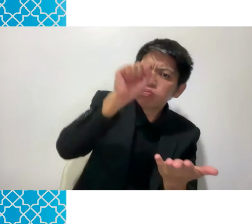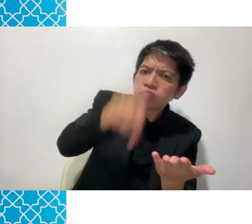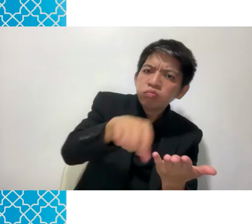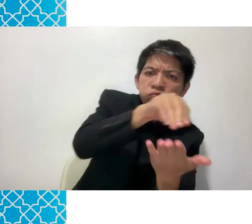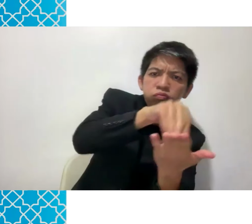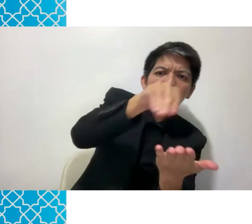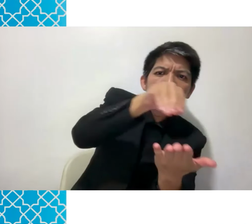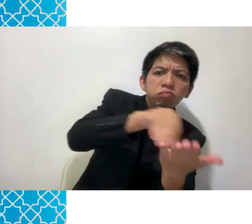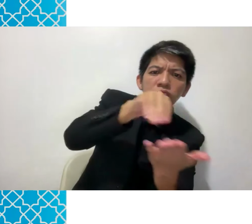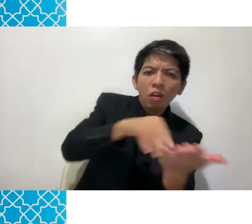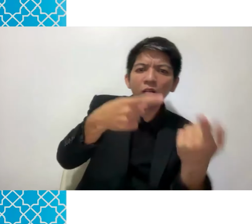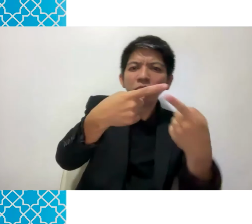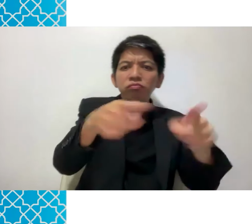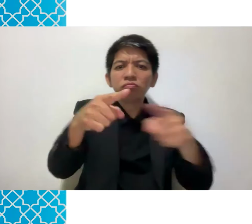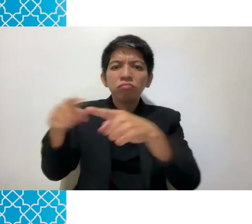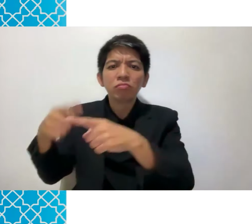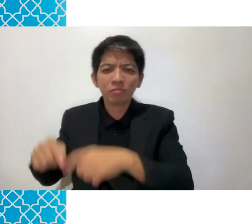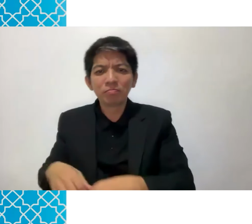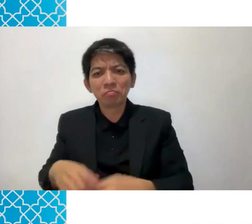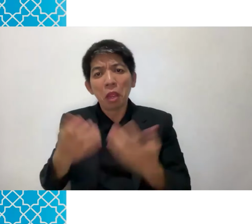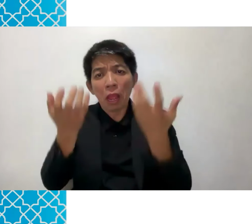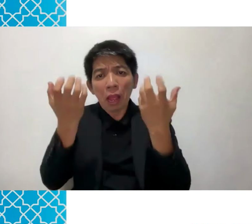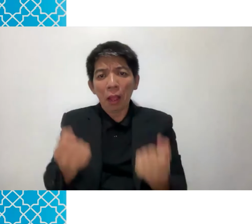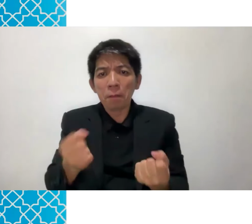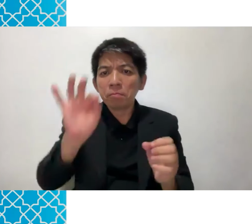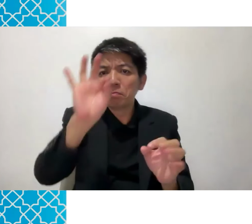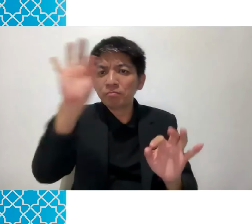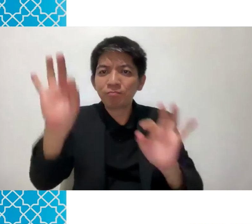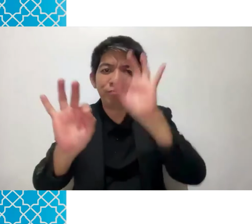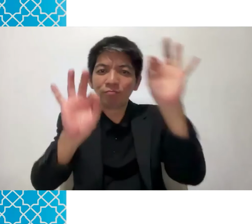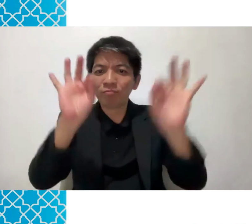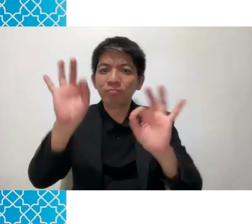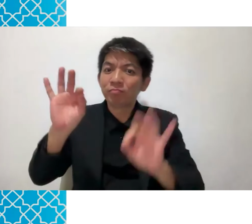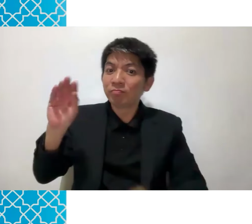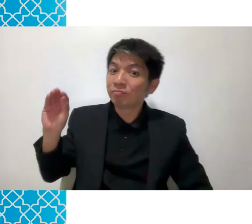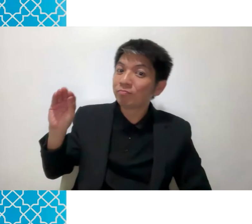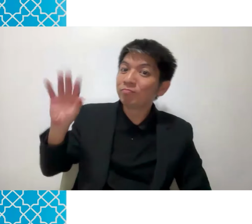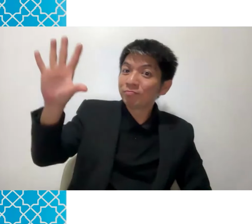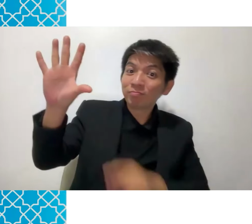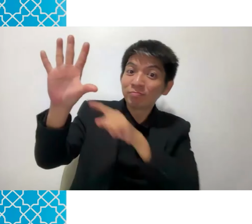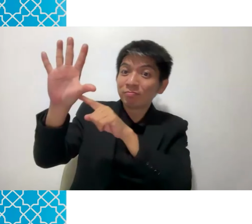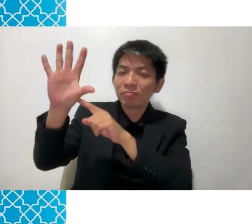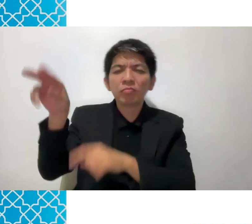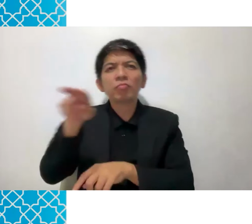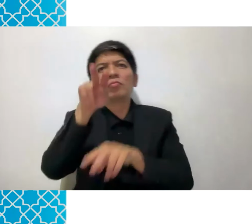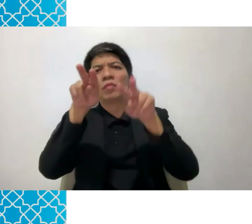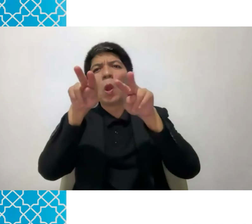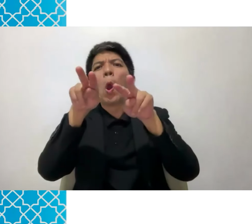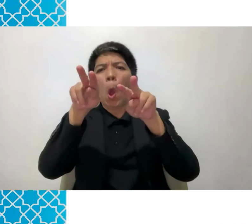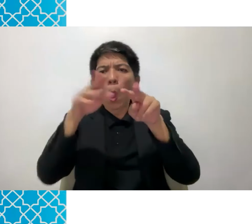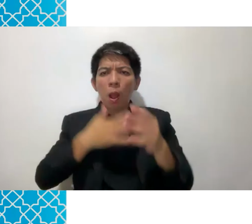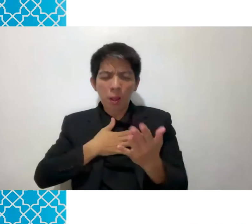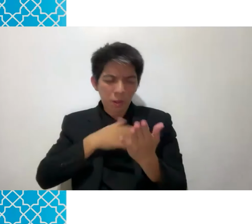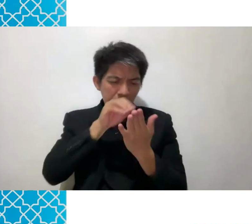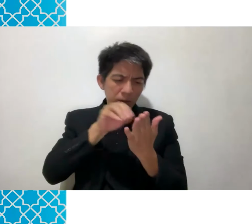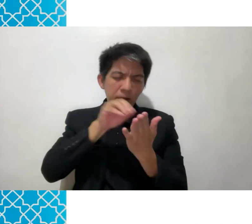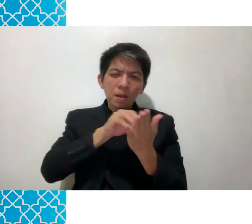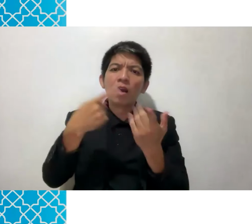of questions and statements, and we want to hear from you. The panel will respond as well, and then we will summarize what we've learned from each